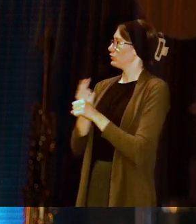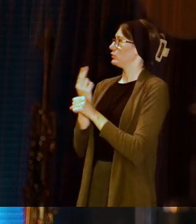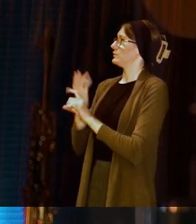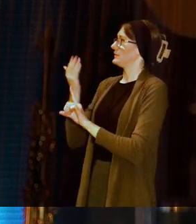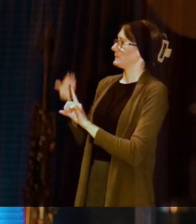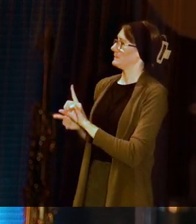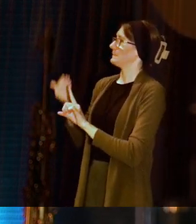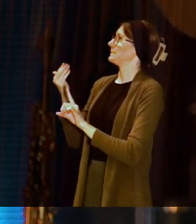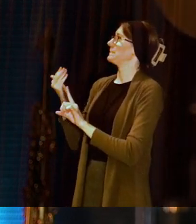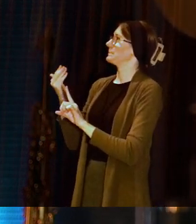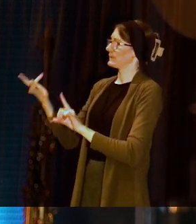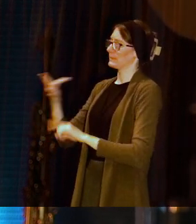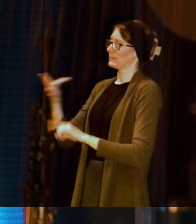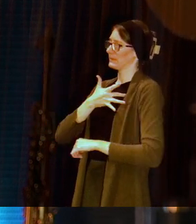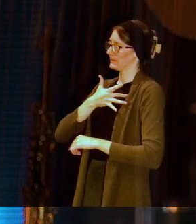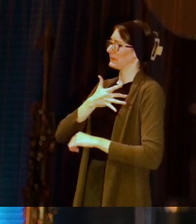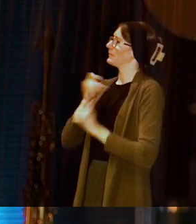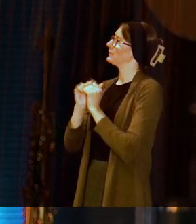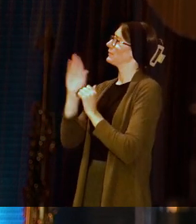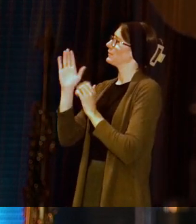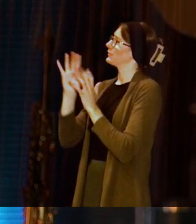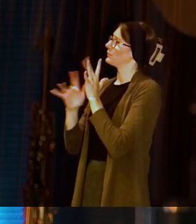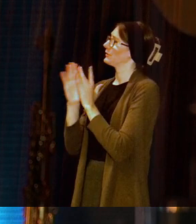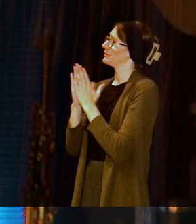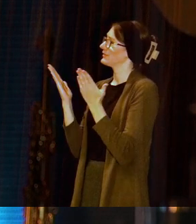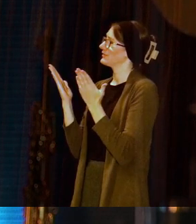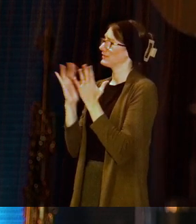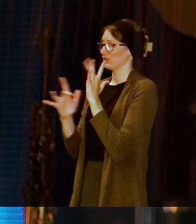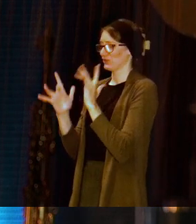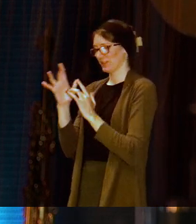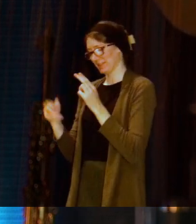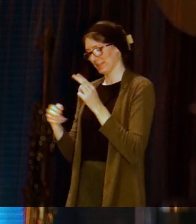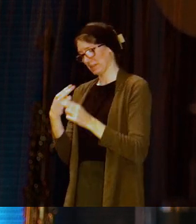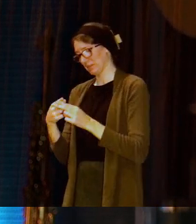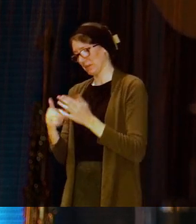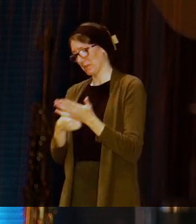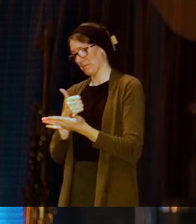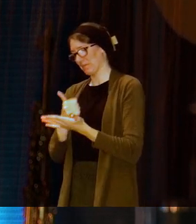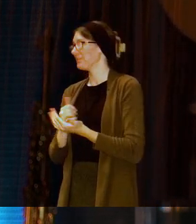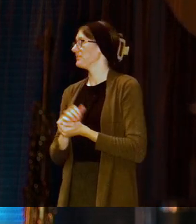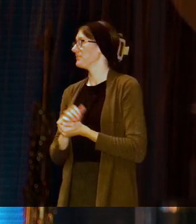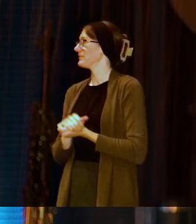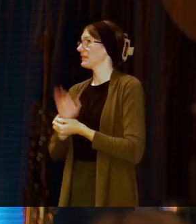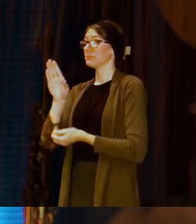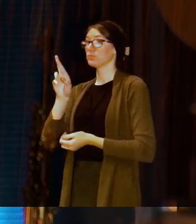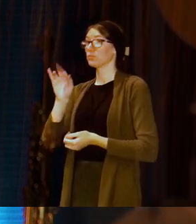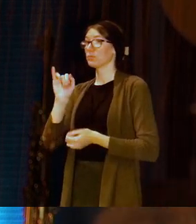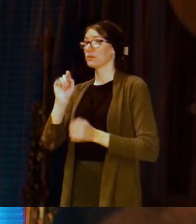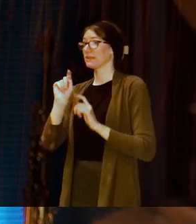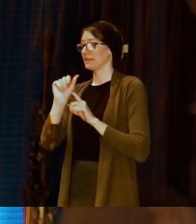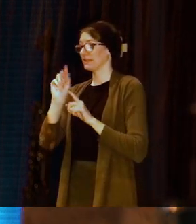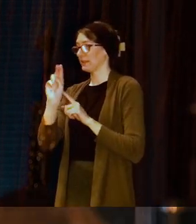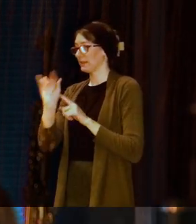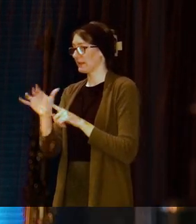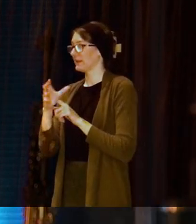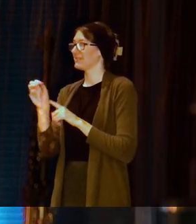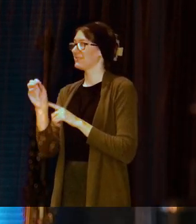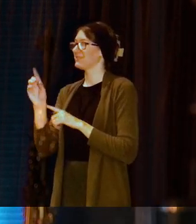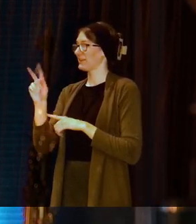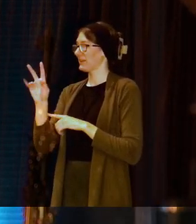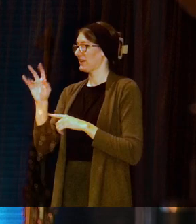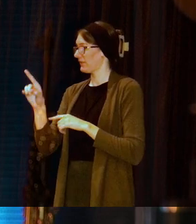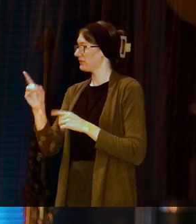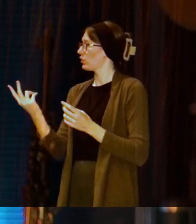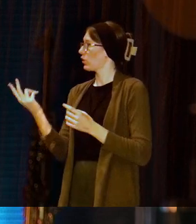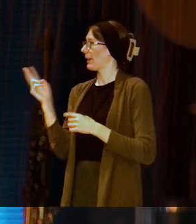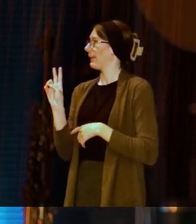him to touch our hearts with your word. In Jesus' name, amen. I think Brittany and David are coming up.